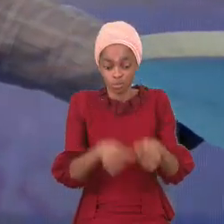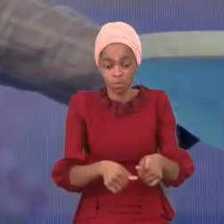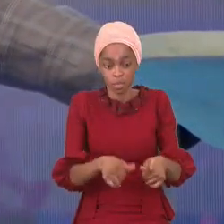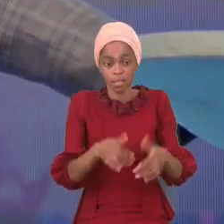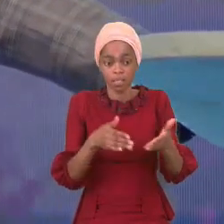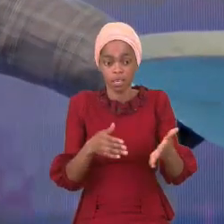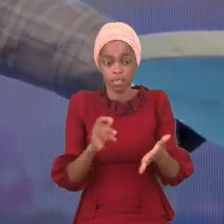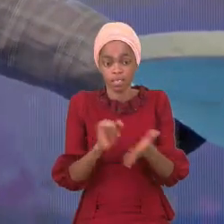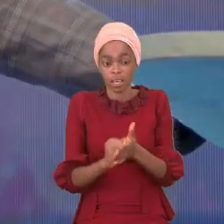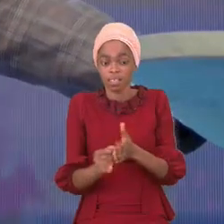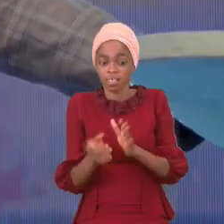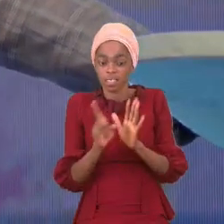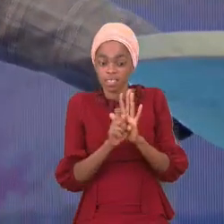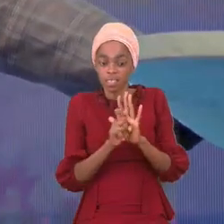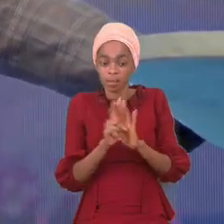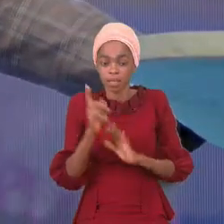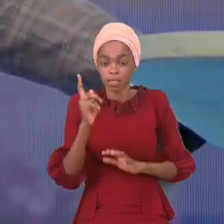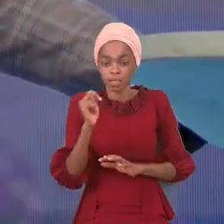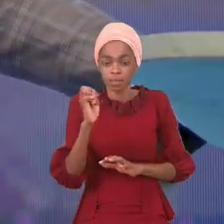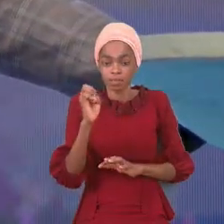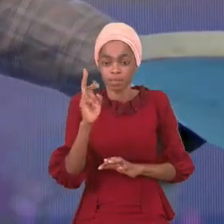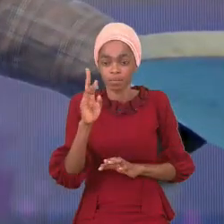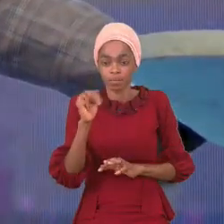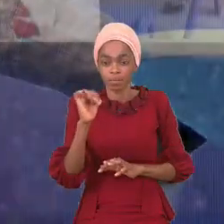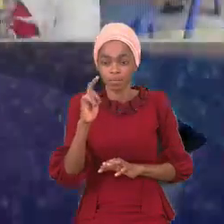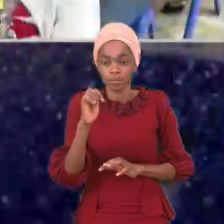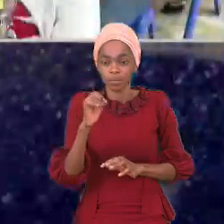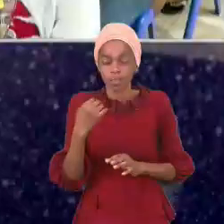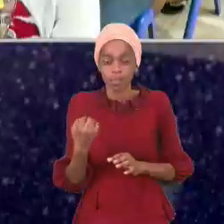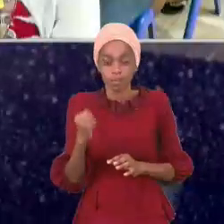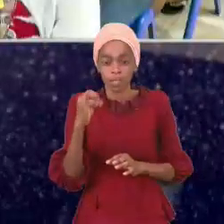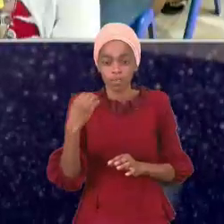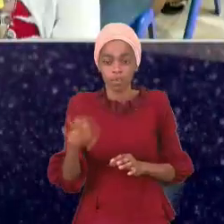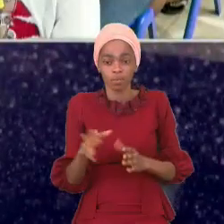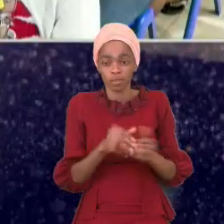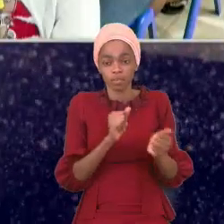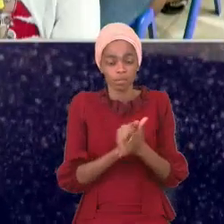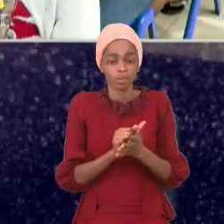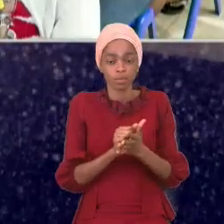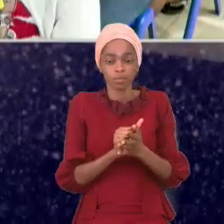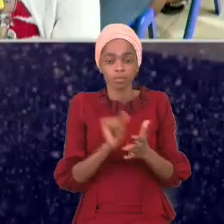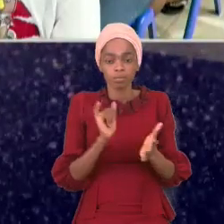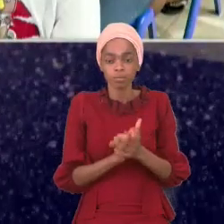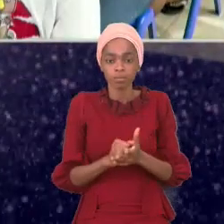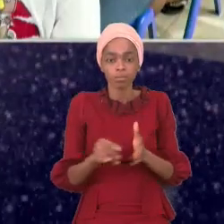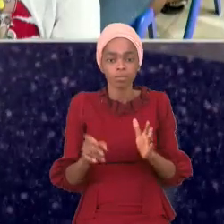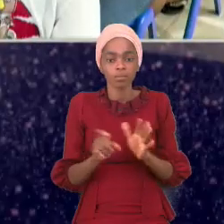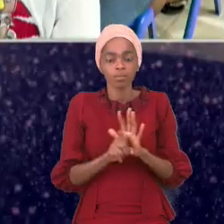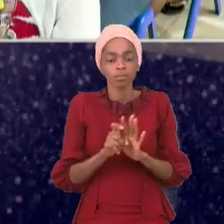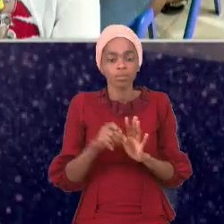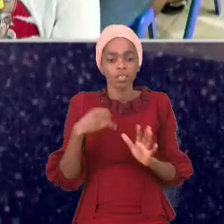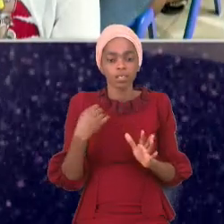destruction, the termites of depravity, the termites of evil, and